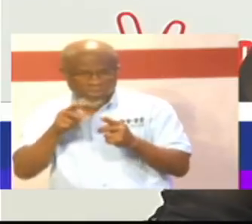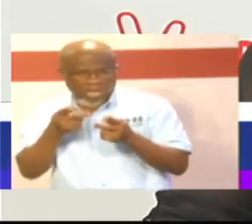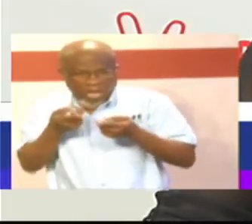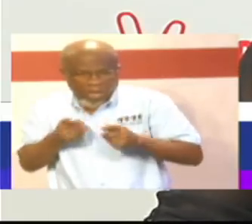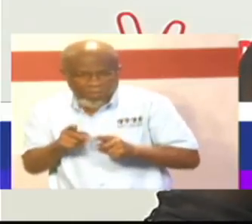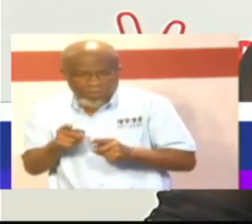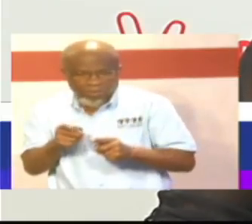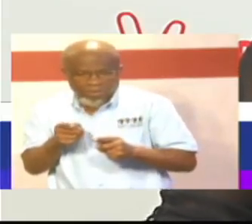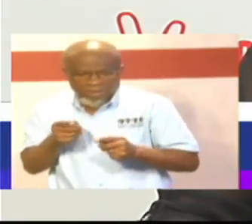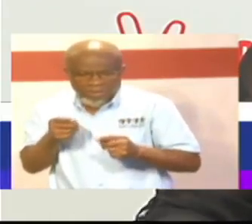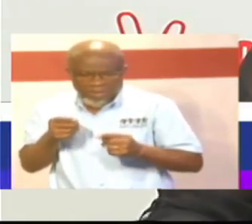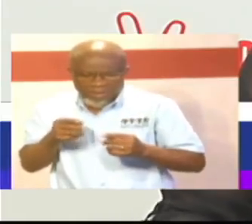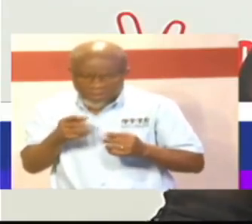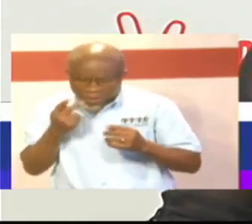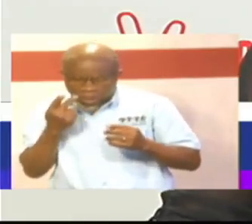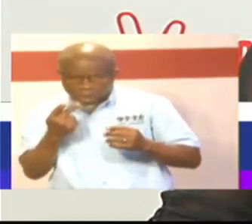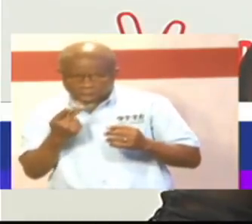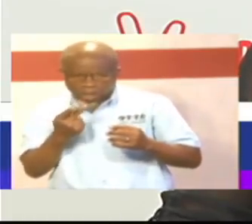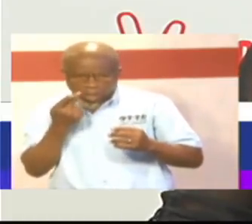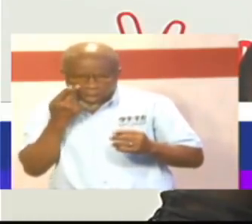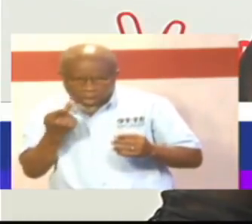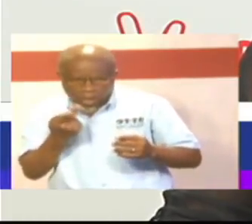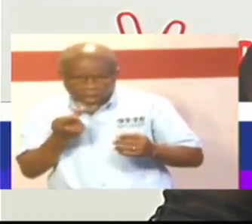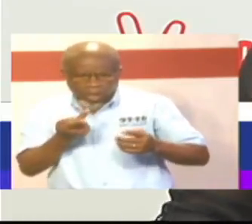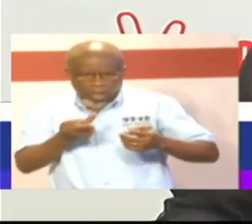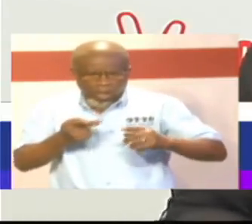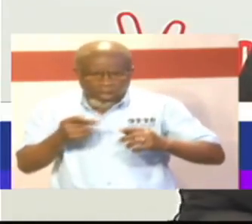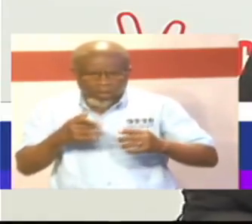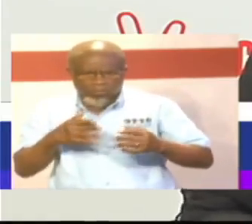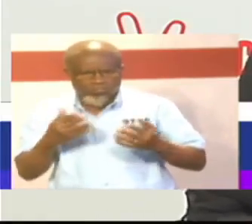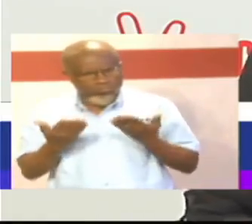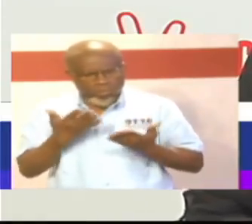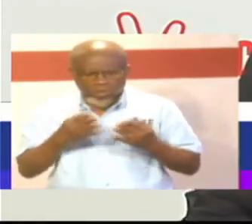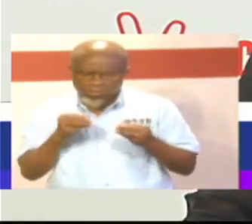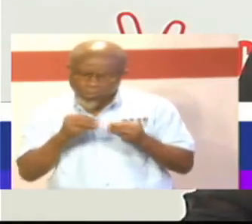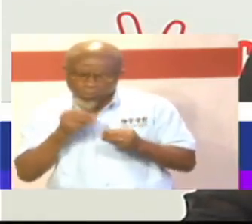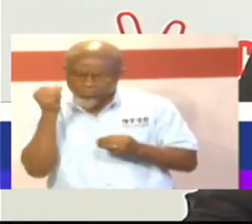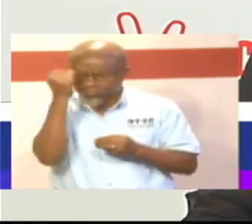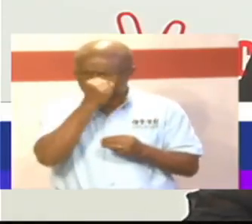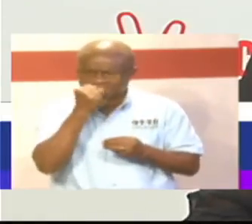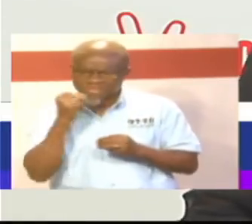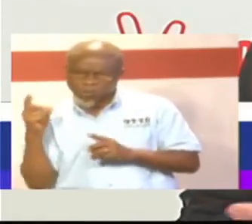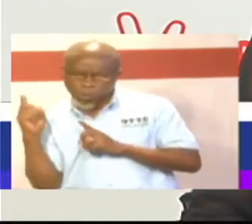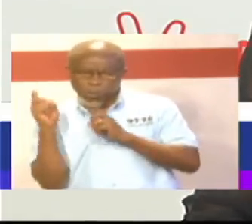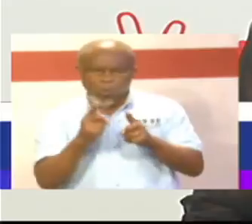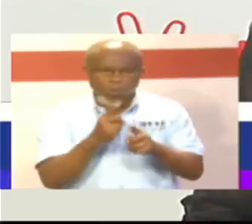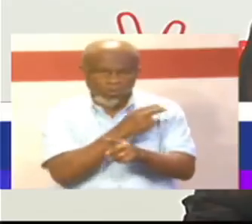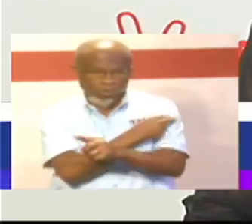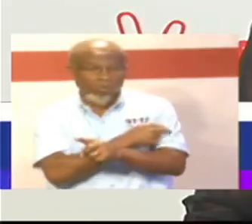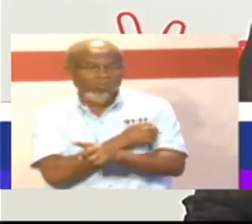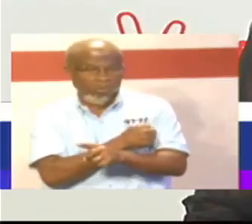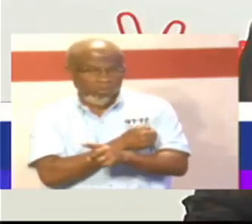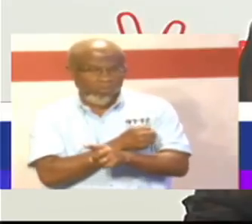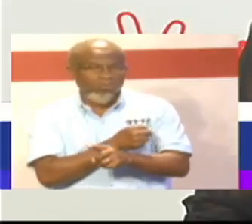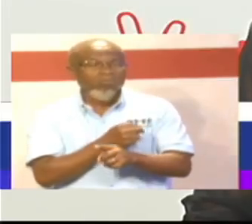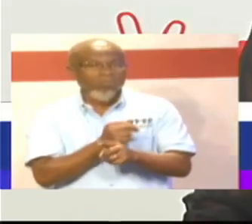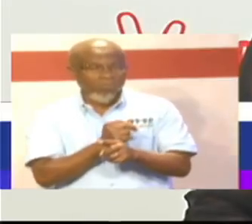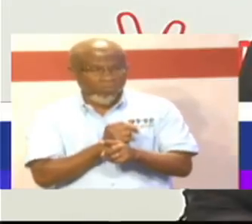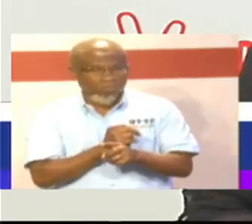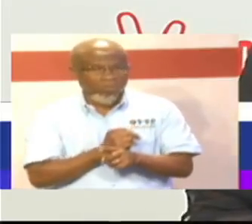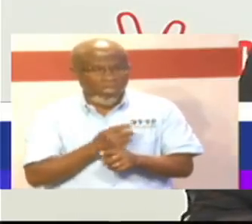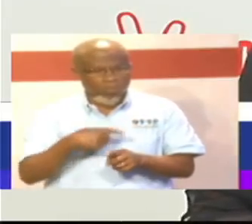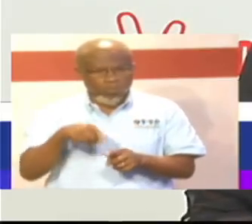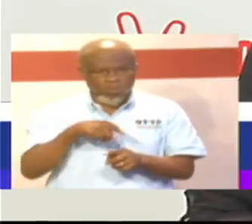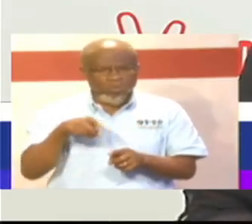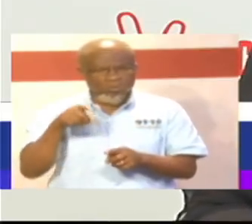are deteriorating. And we have a clear policy that the Ministry of Health uses to determine when a person needs to be transferred